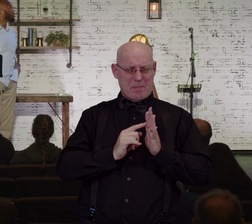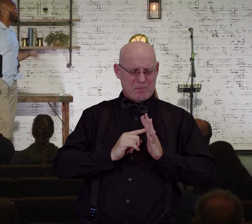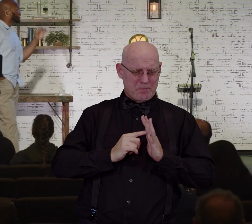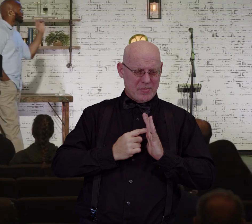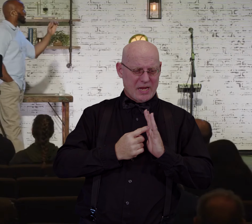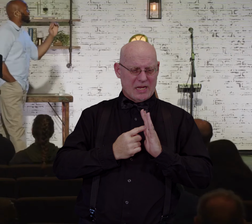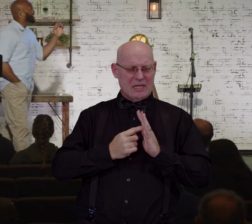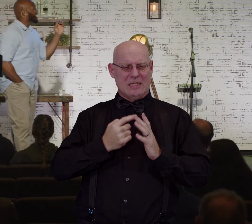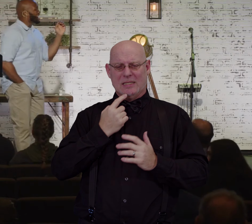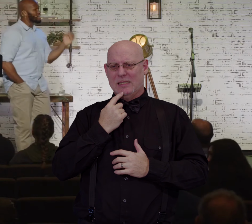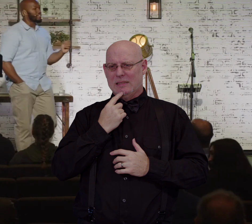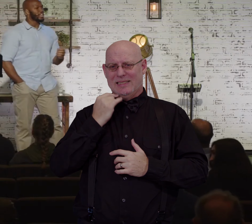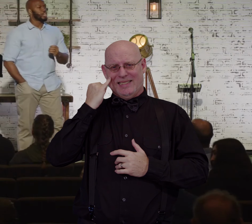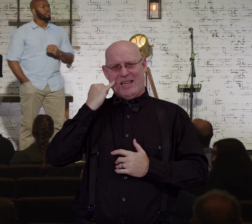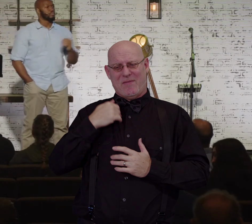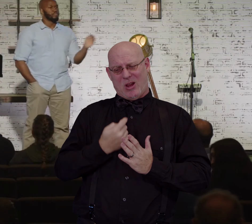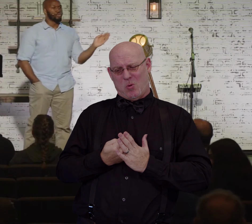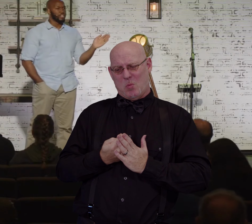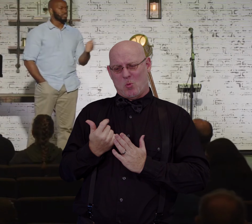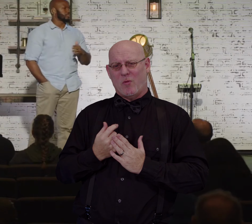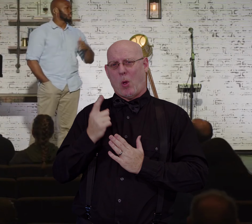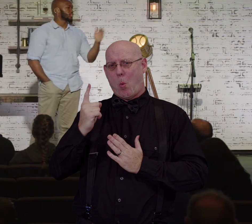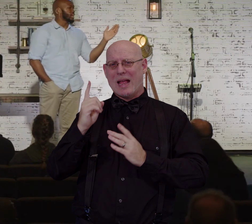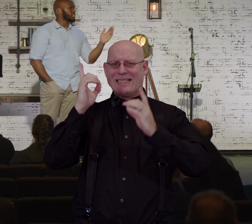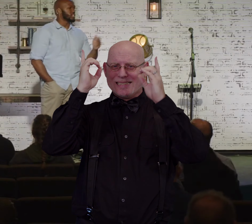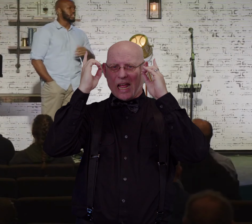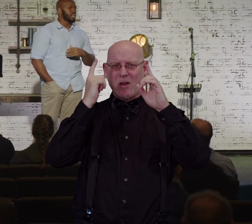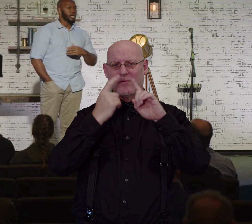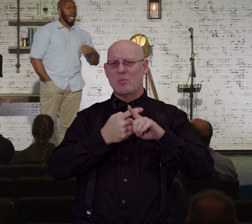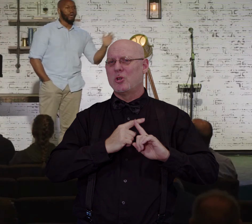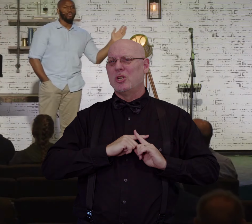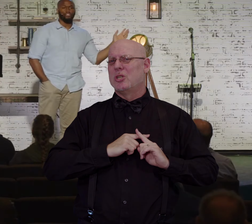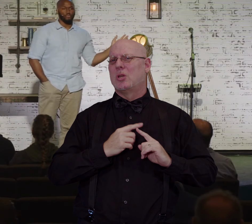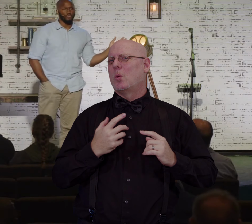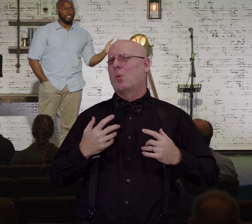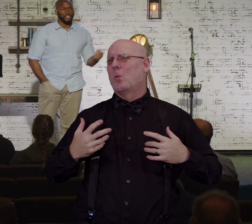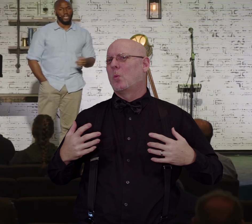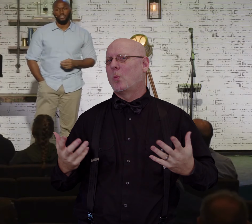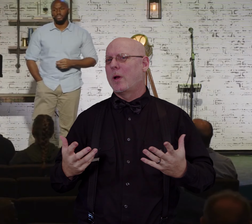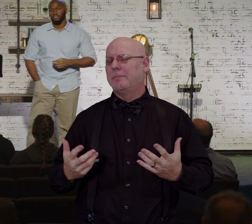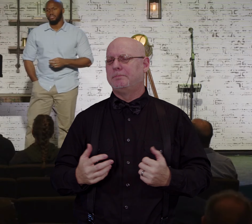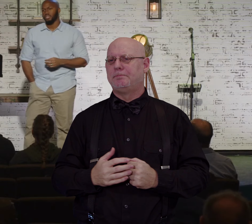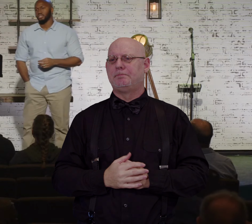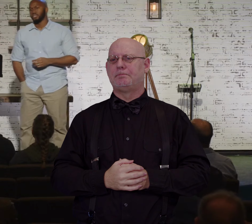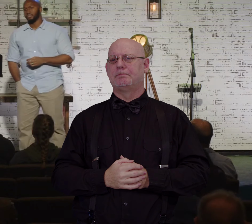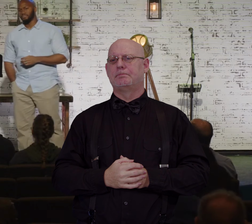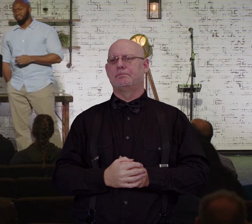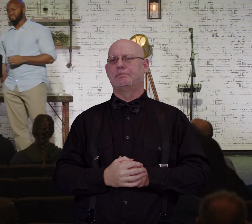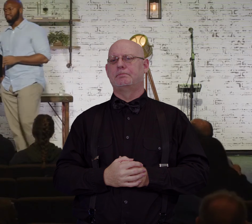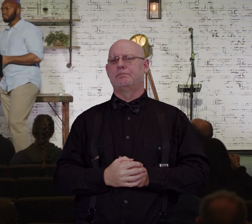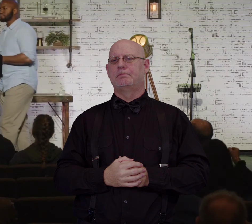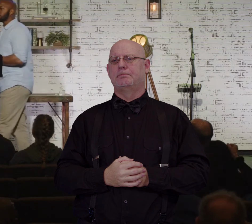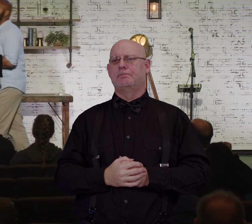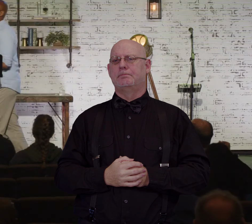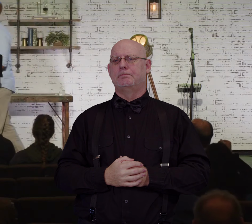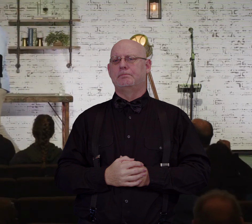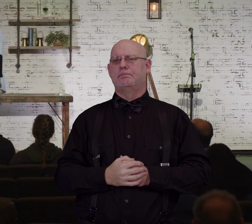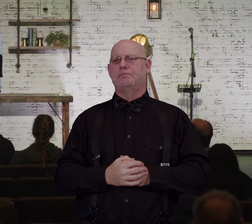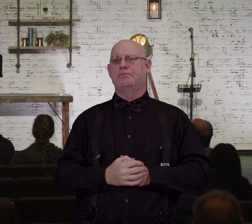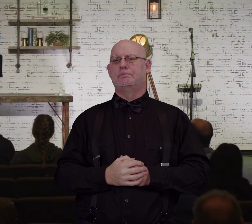beginning of saying, if I could remove this from Christianity, I would remove this doctrine.